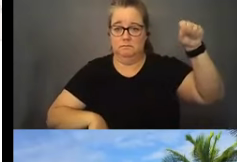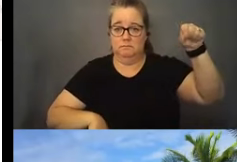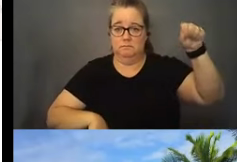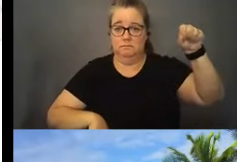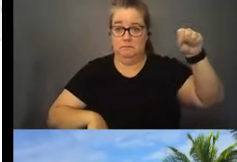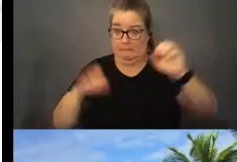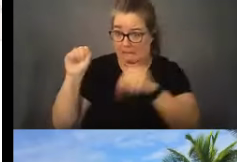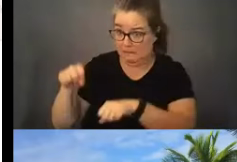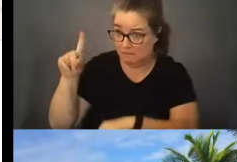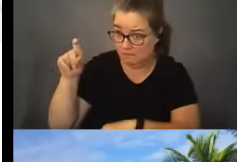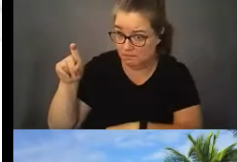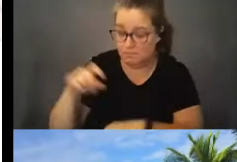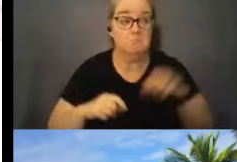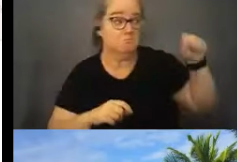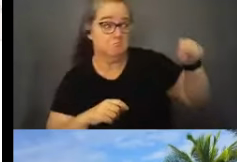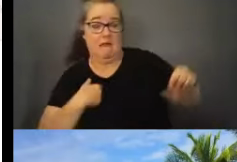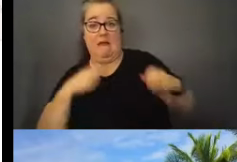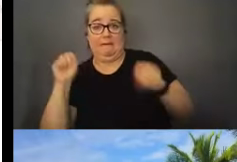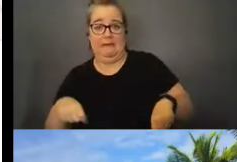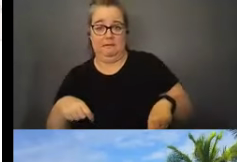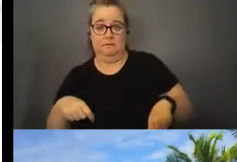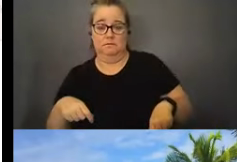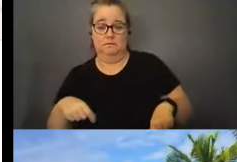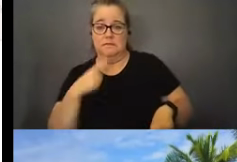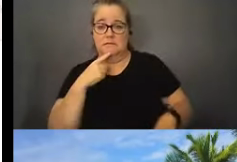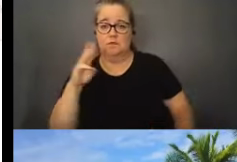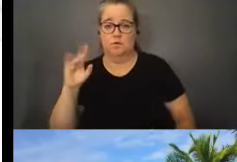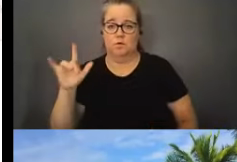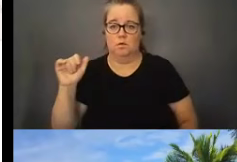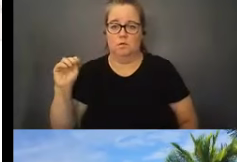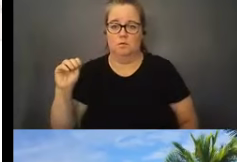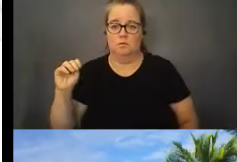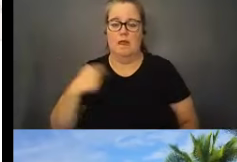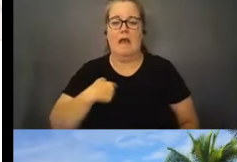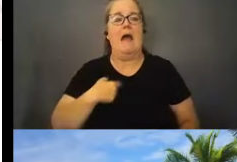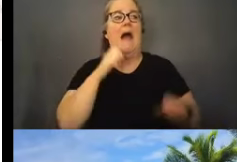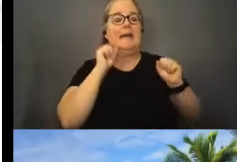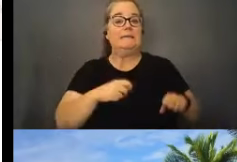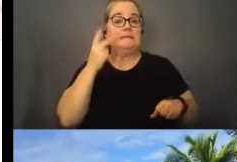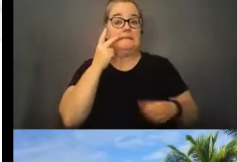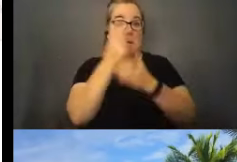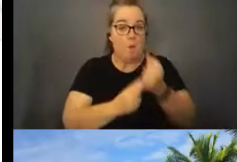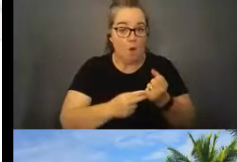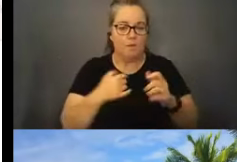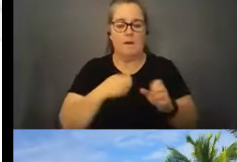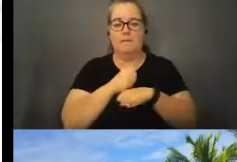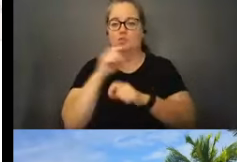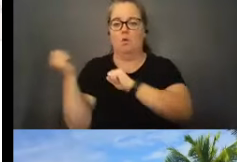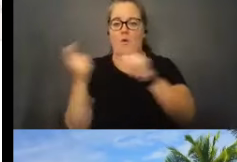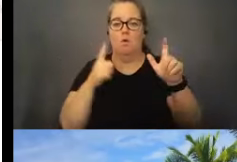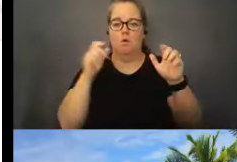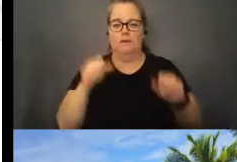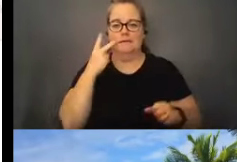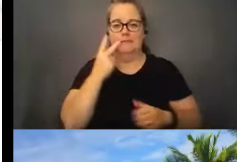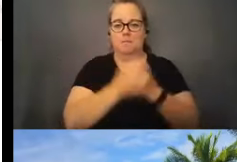can? Yes, I can. Oh, okay, good. Okay. I can. I wanted to make sure everyone else can see.